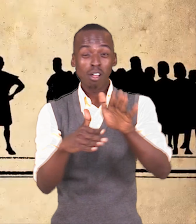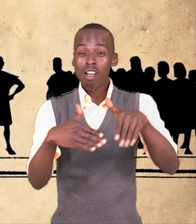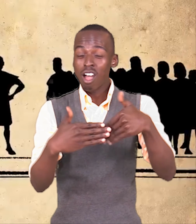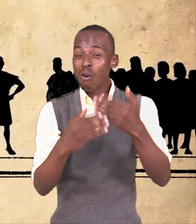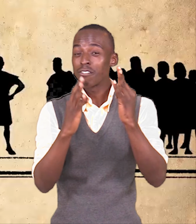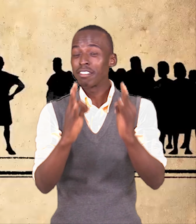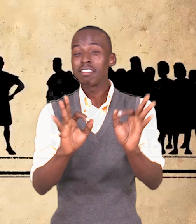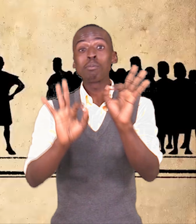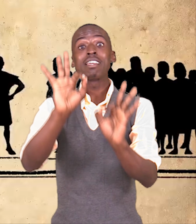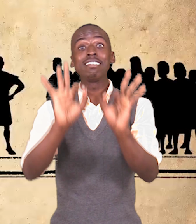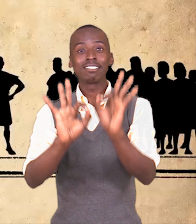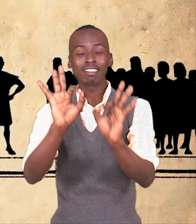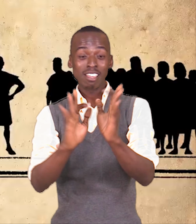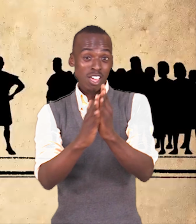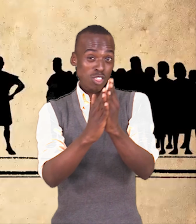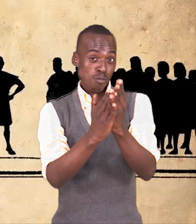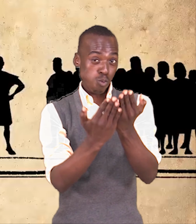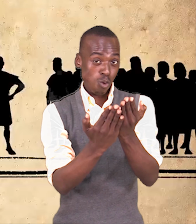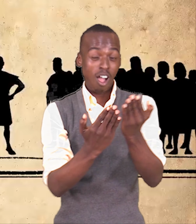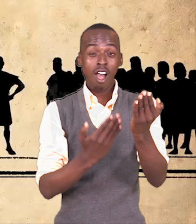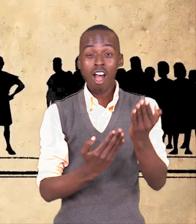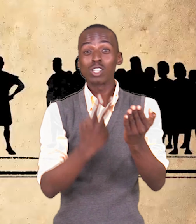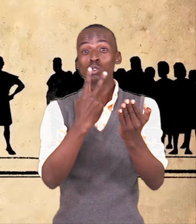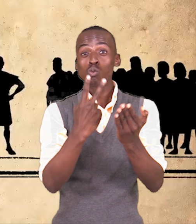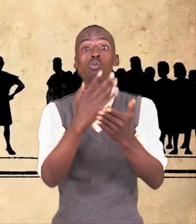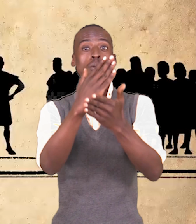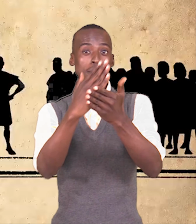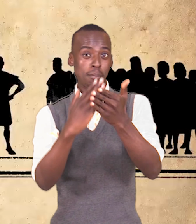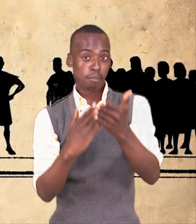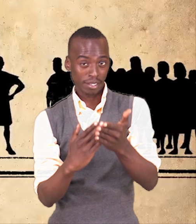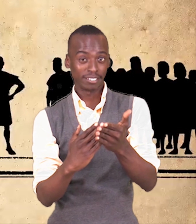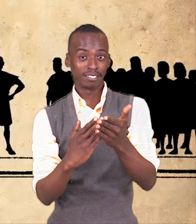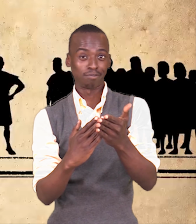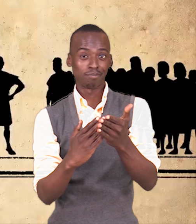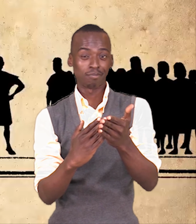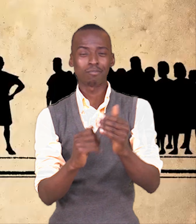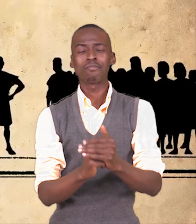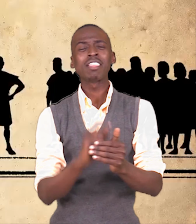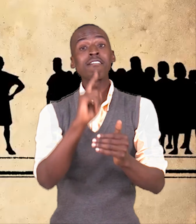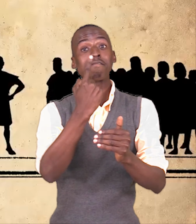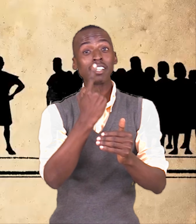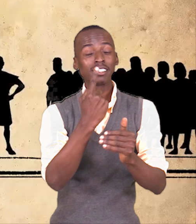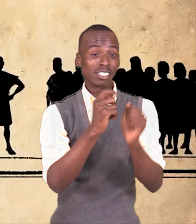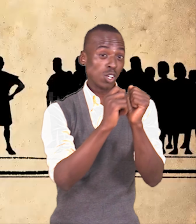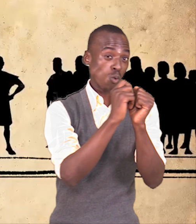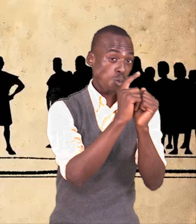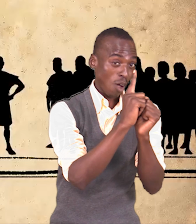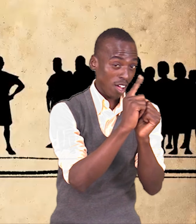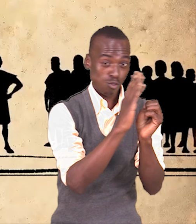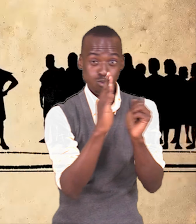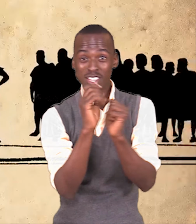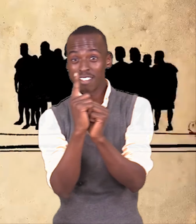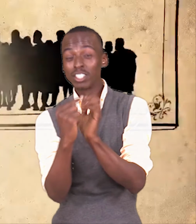Genesis together and helps us understand what the whole book is all about. So how do we get from the Tower of Babel to the story